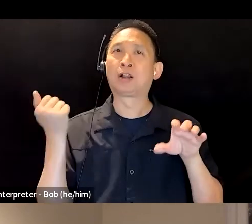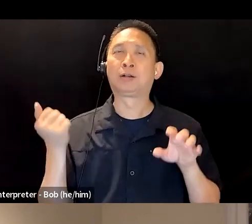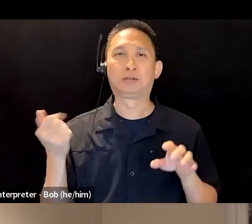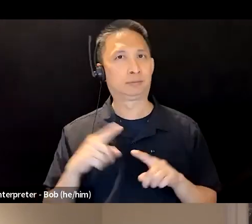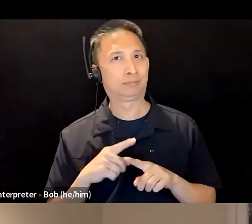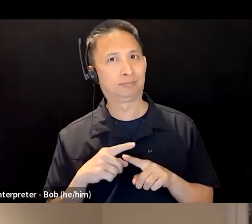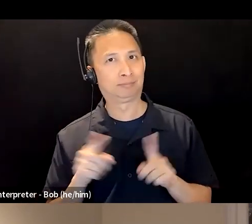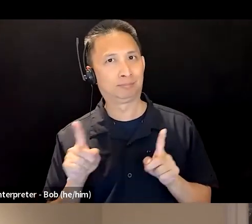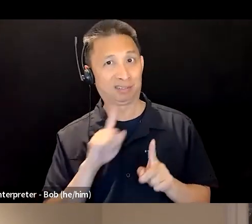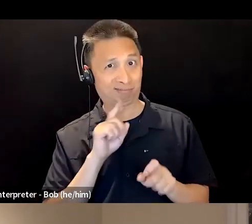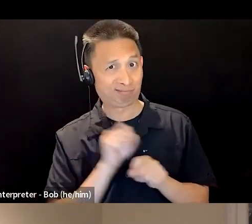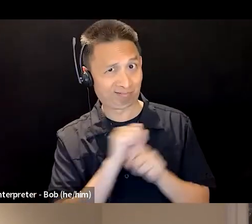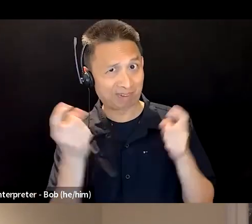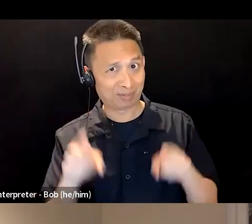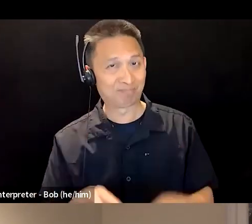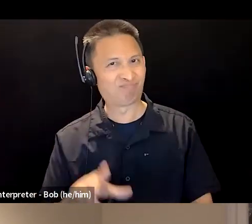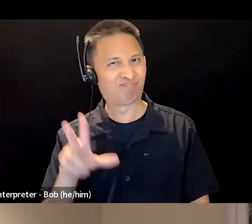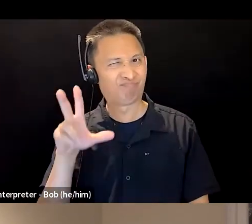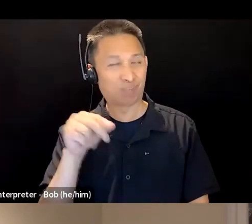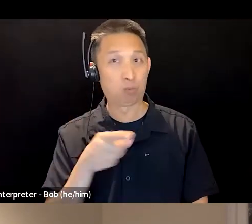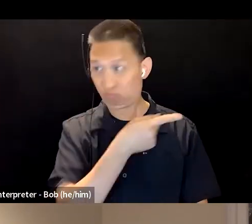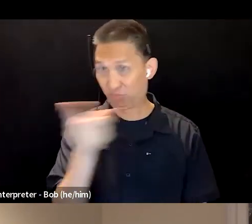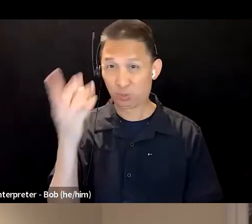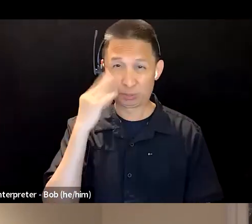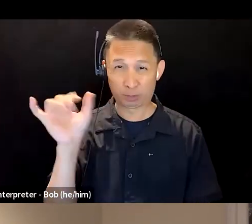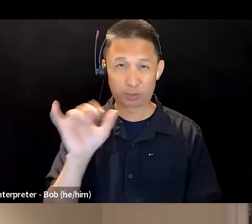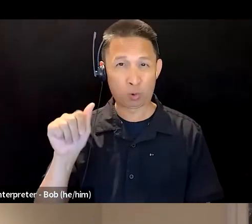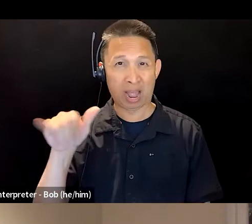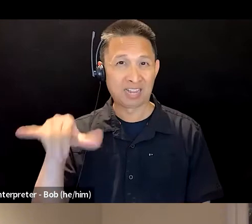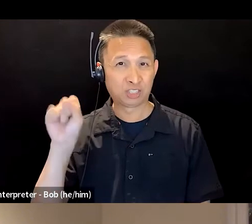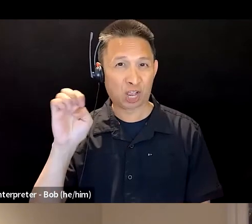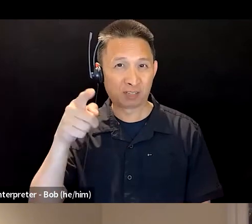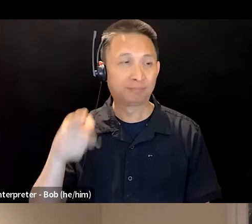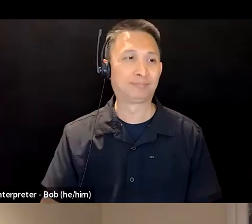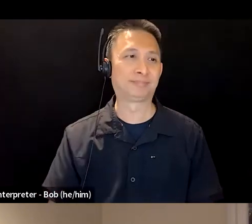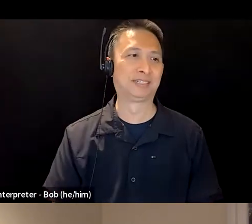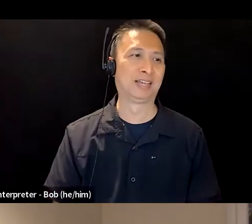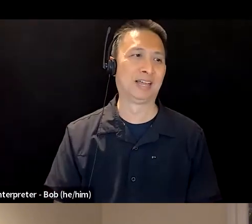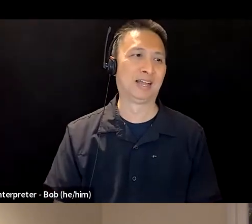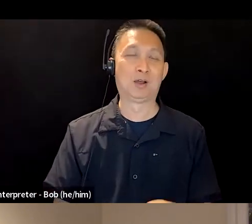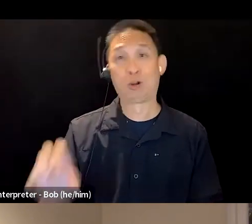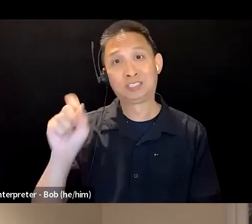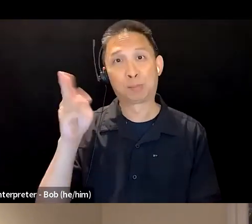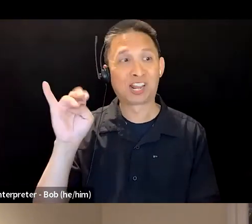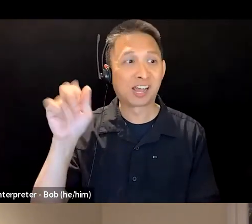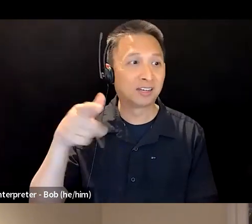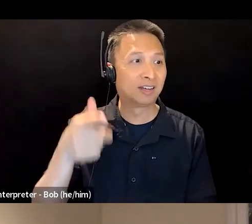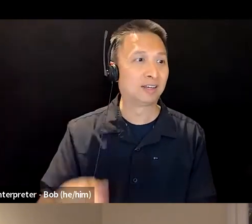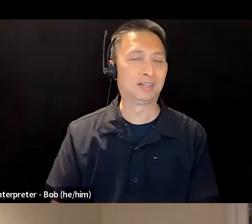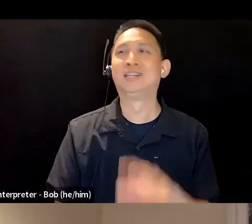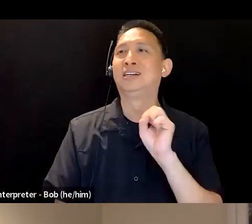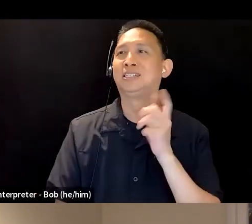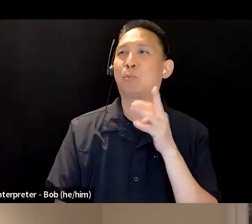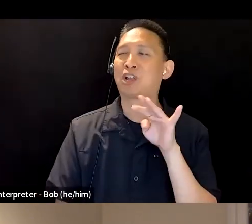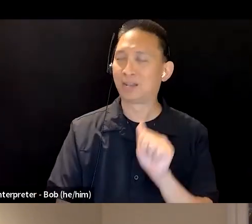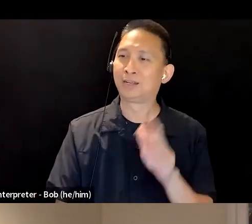case. Has that been your experience, Sabrina? I don't think we have enough time. I mean, I think everybody knows here